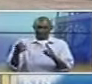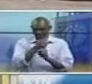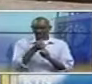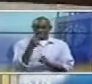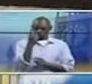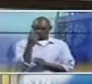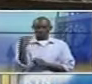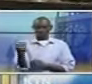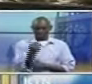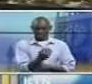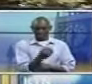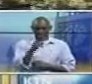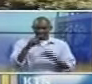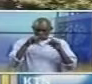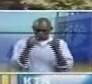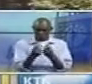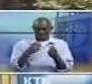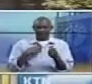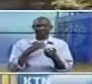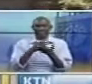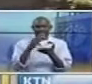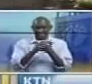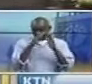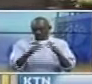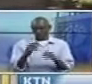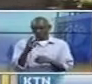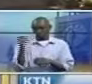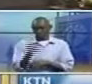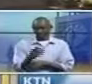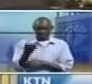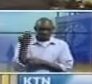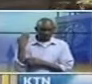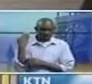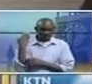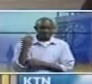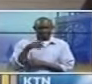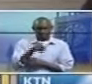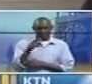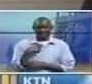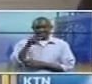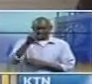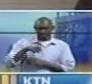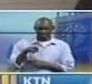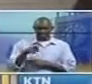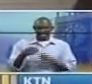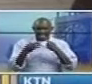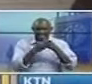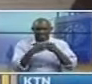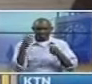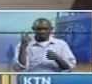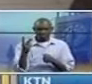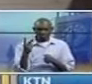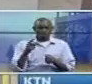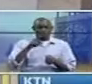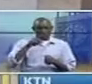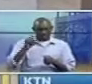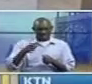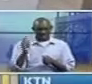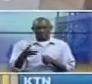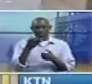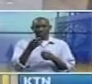children. The group is said to have rented the house 2 months ago. They are alleged to have demanded a ransom of 82 million shillings